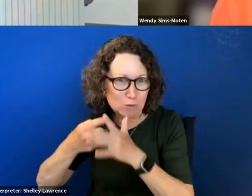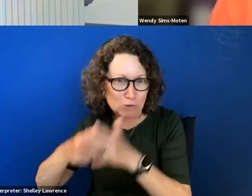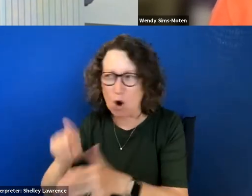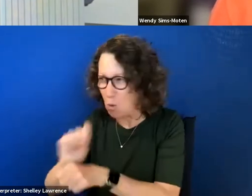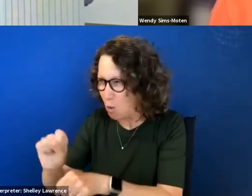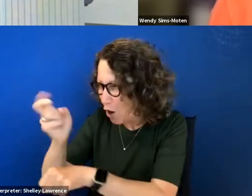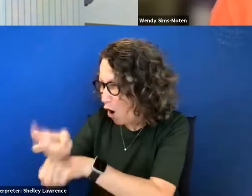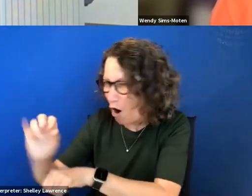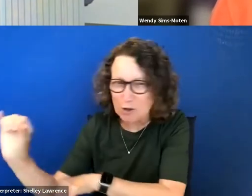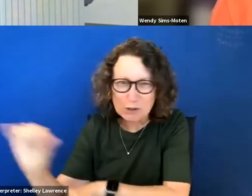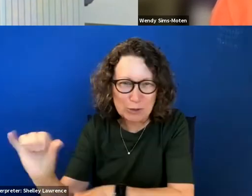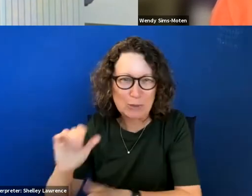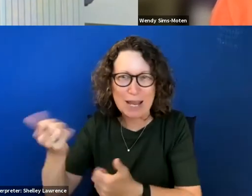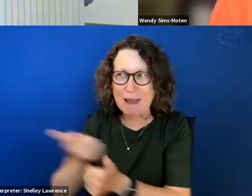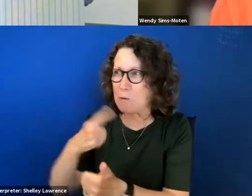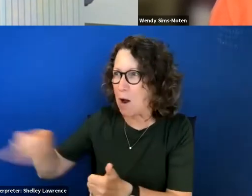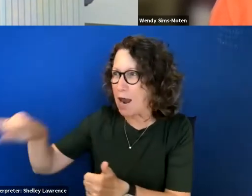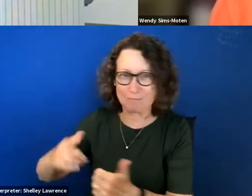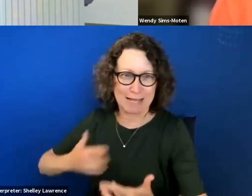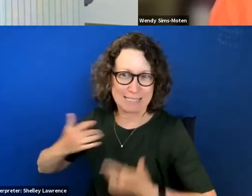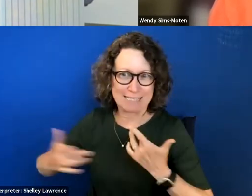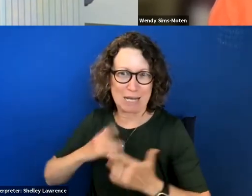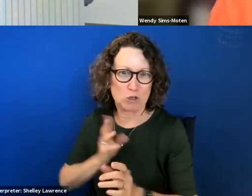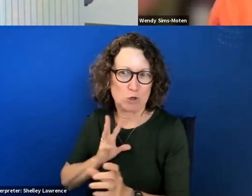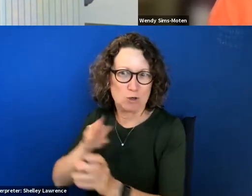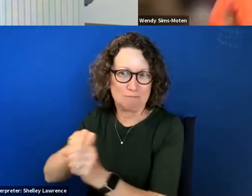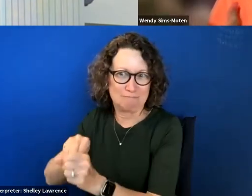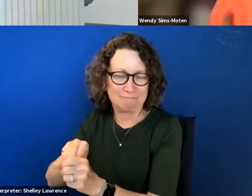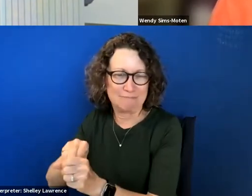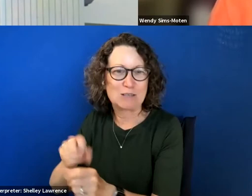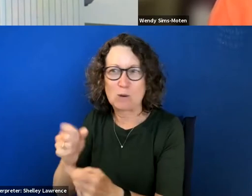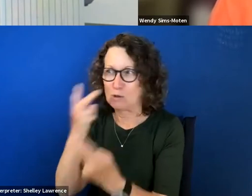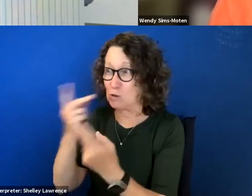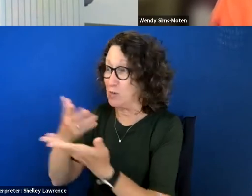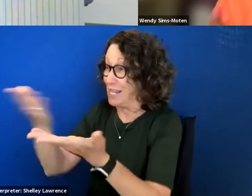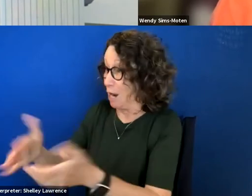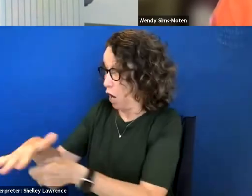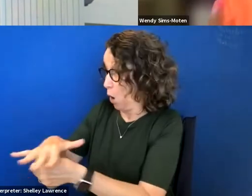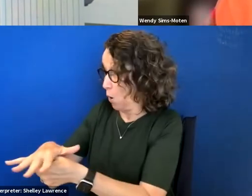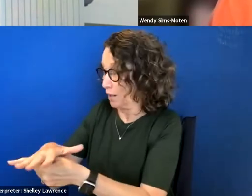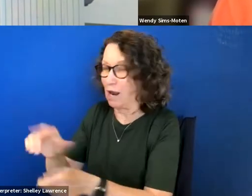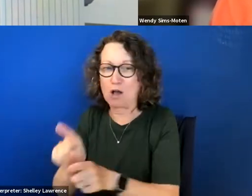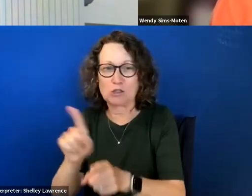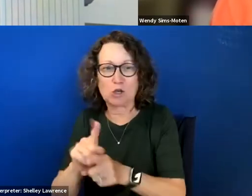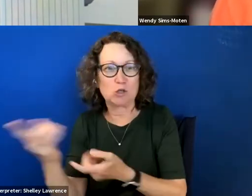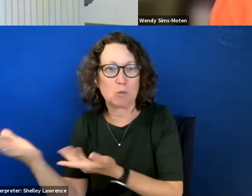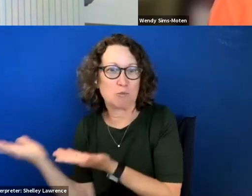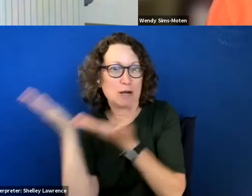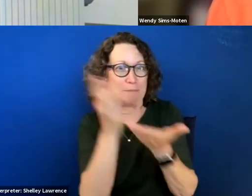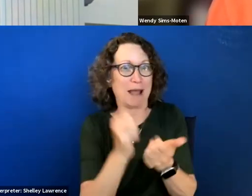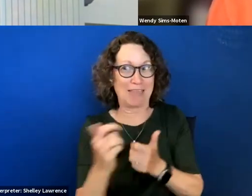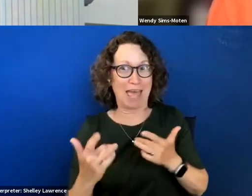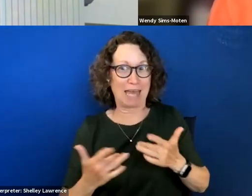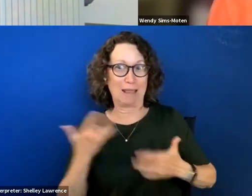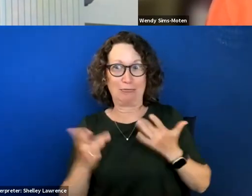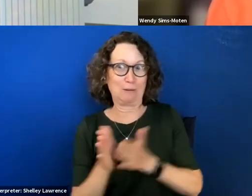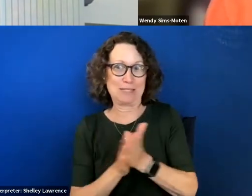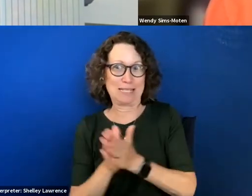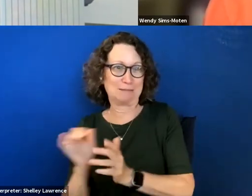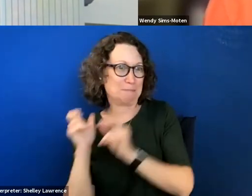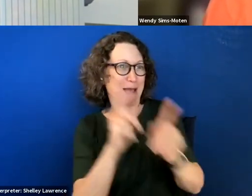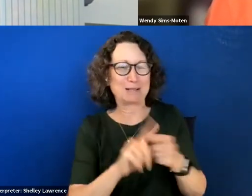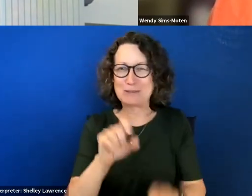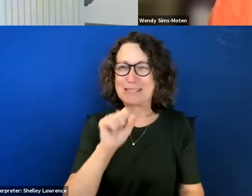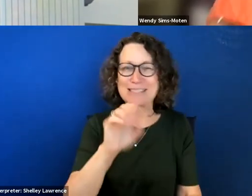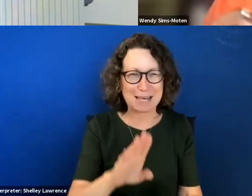really hard, and everybody's really excited to be back. And so it's good to see it here locally and also to be able to bring back that enthusiasm back to Santa